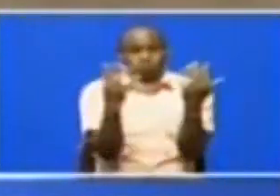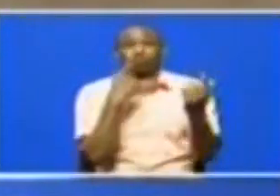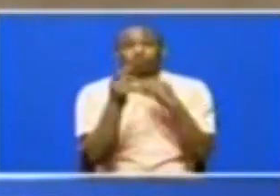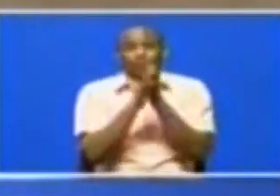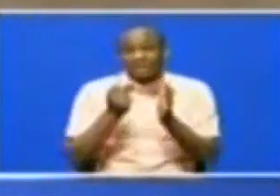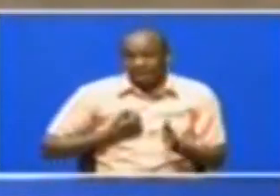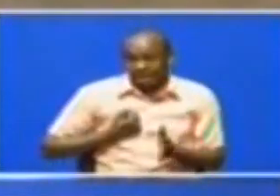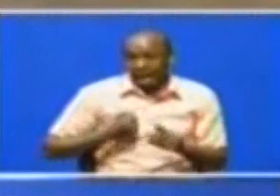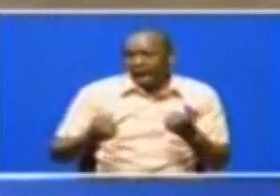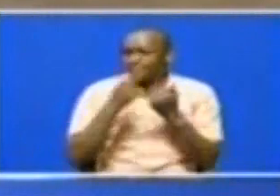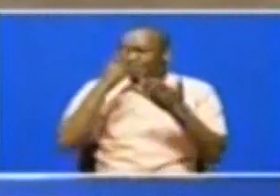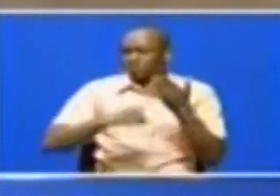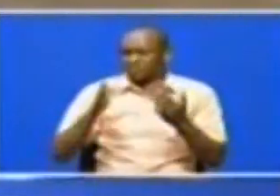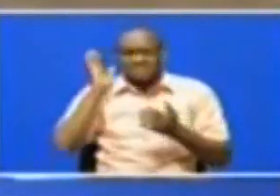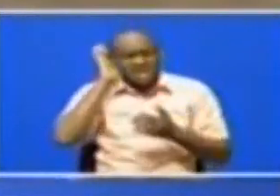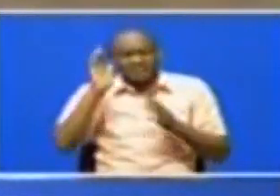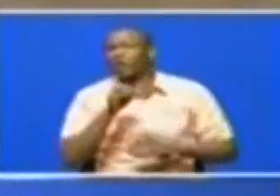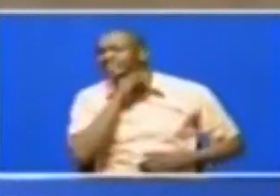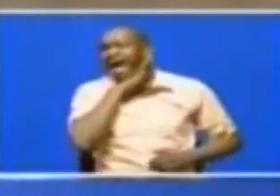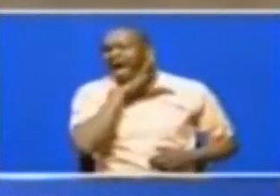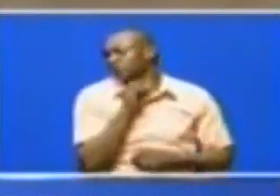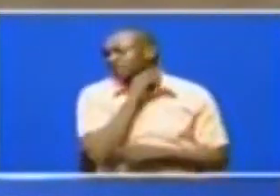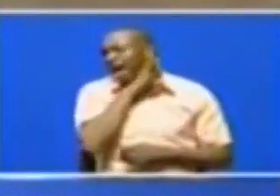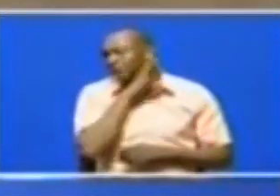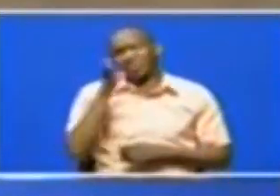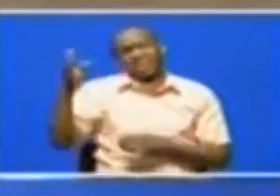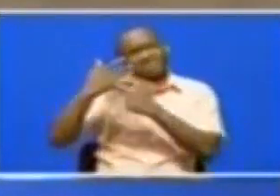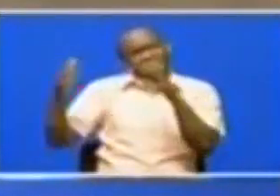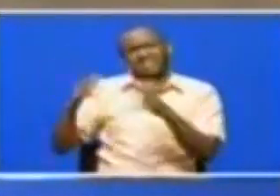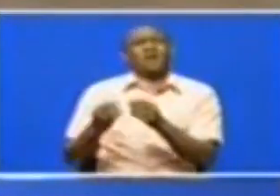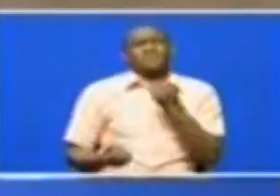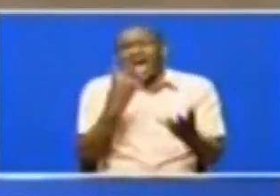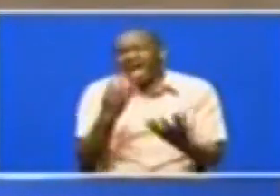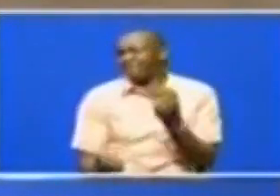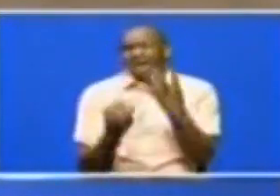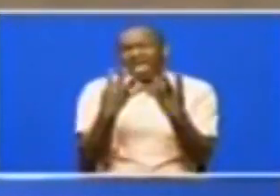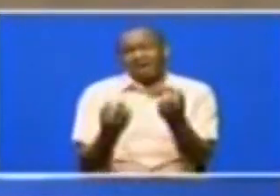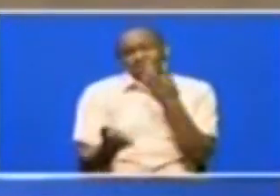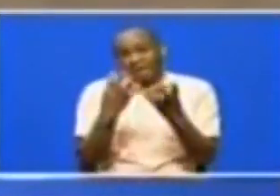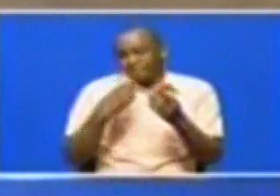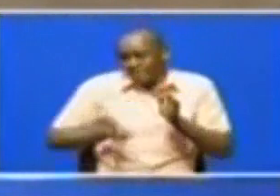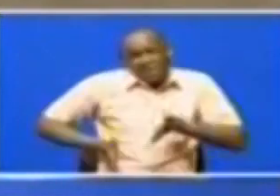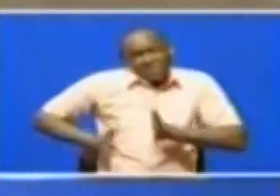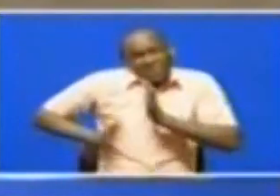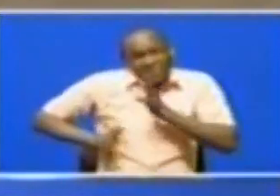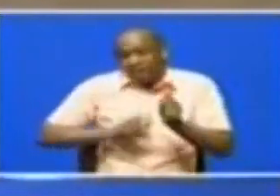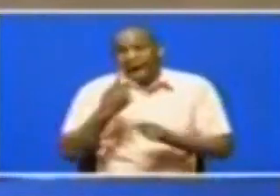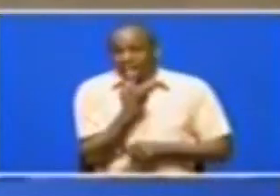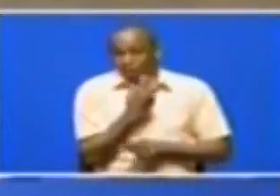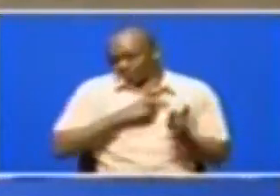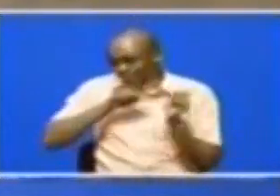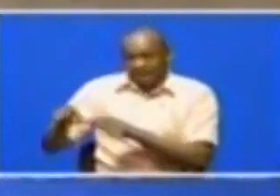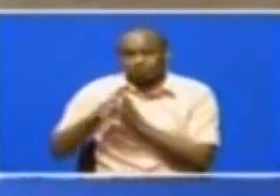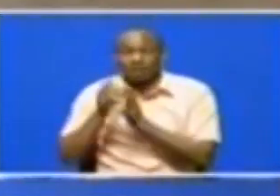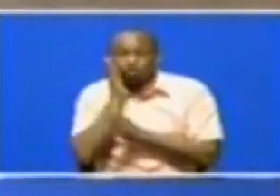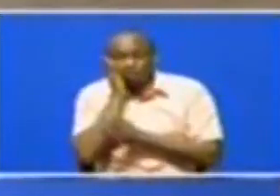girls, there was somebody shouting from outside the fence, "Fire, fire." So I ran back alone to